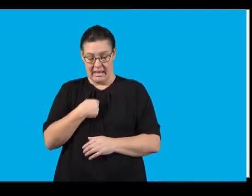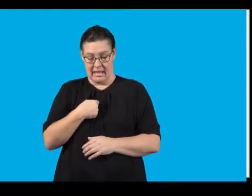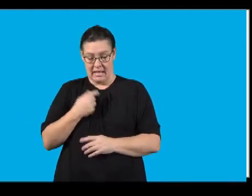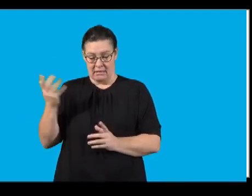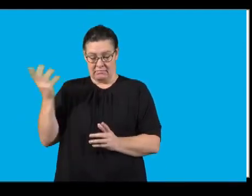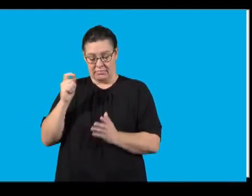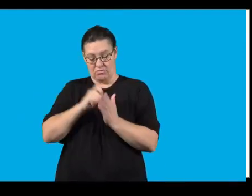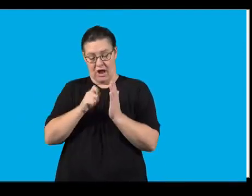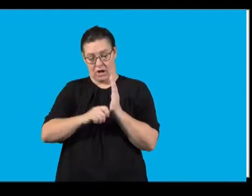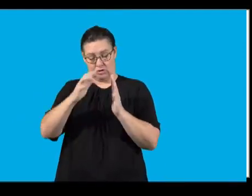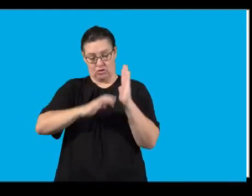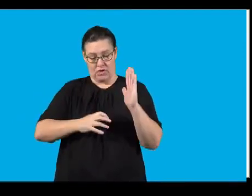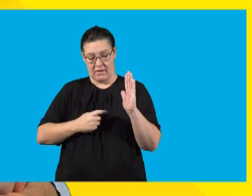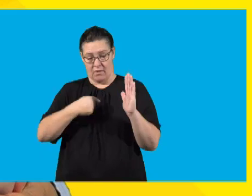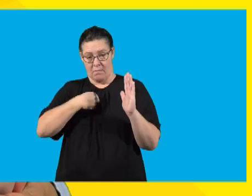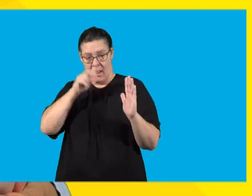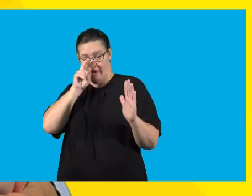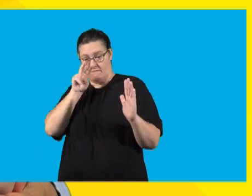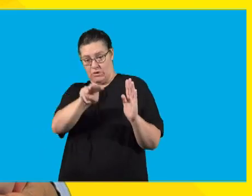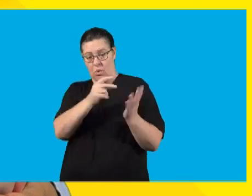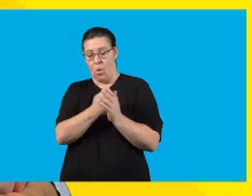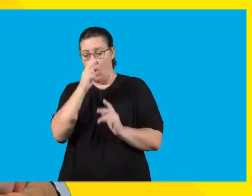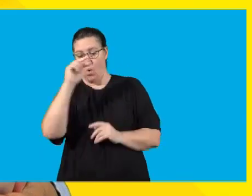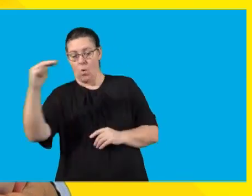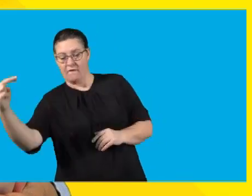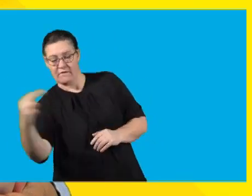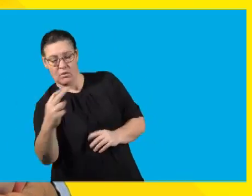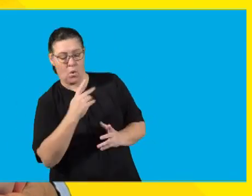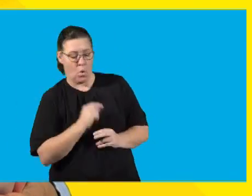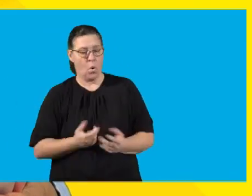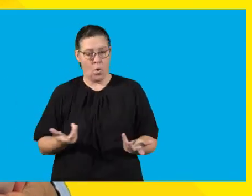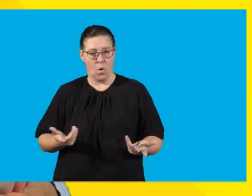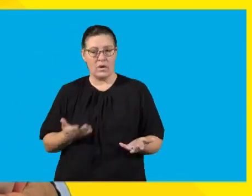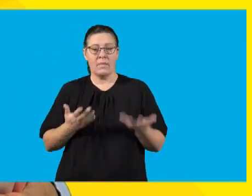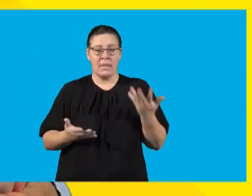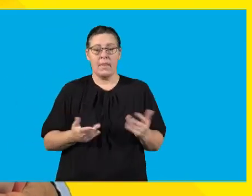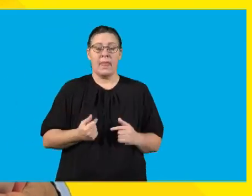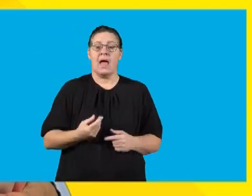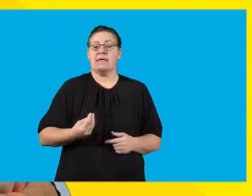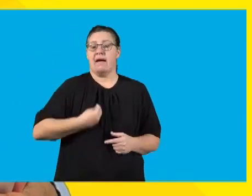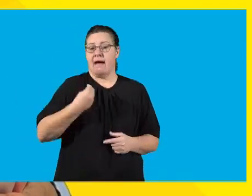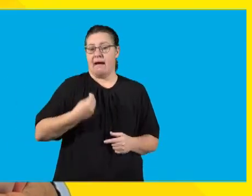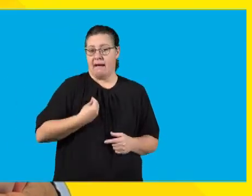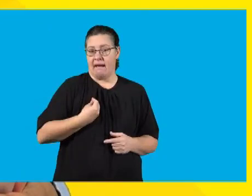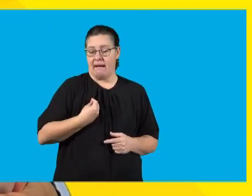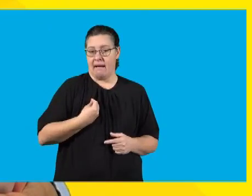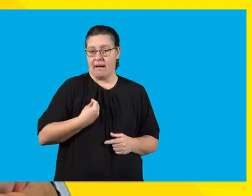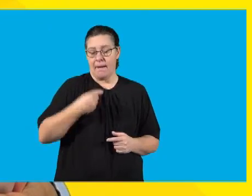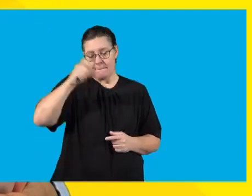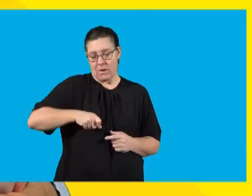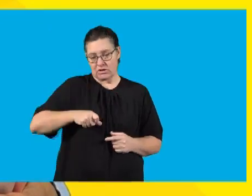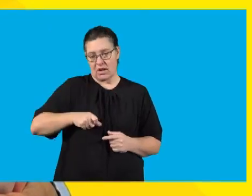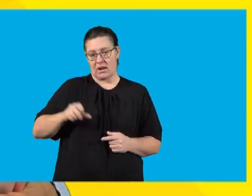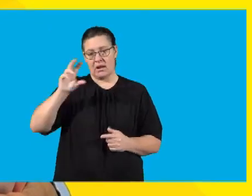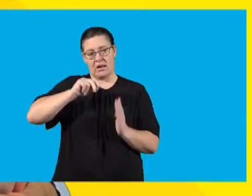is told. And if you're looking at it carefully, sometimes you have a younger narrator, an